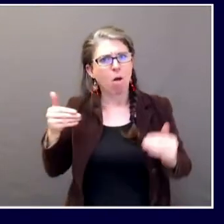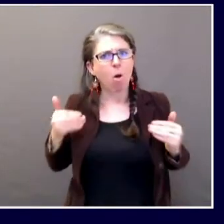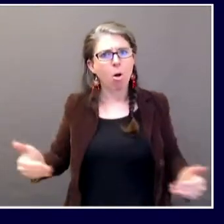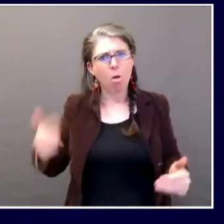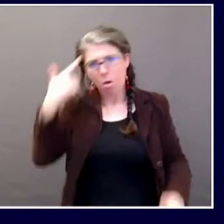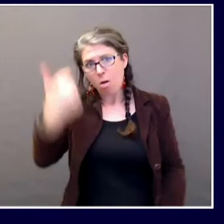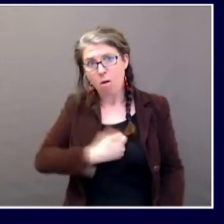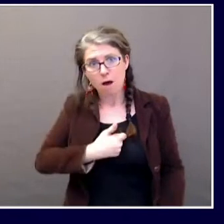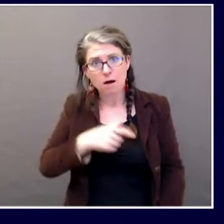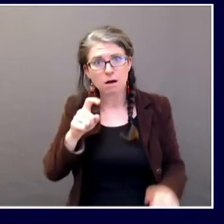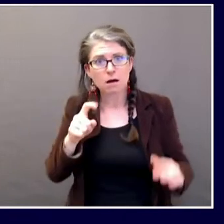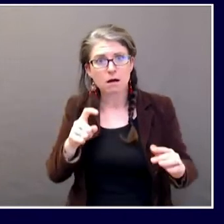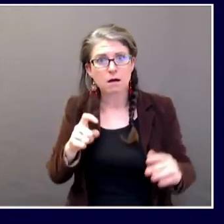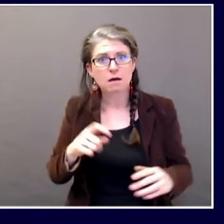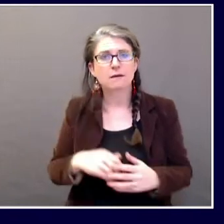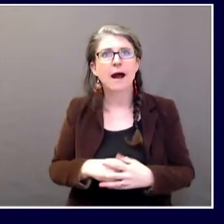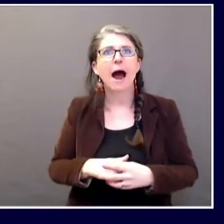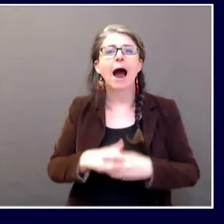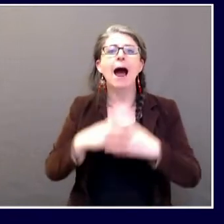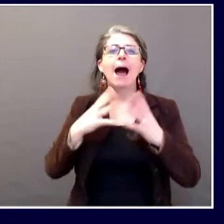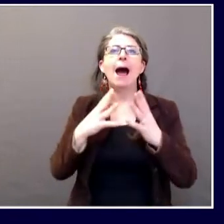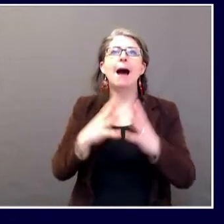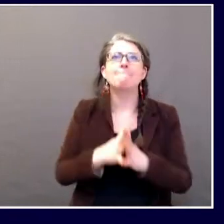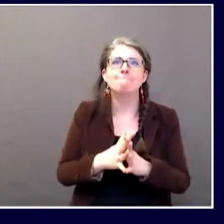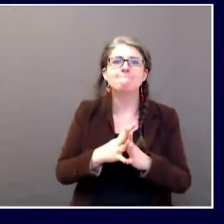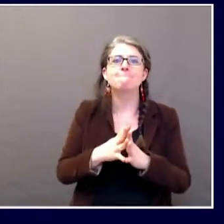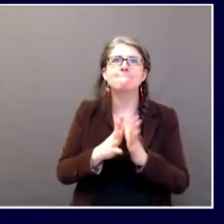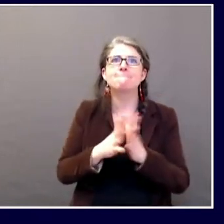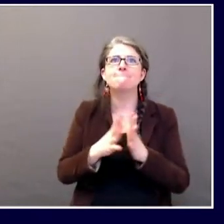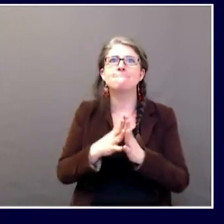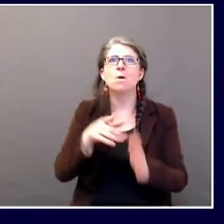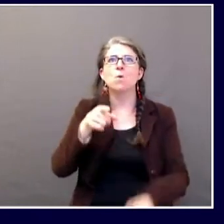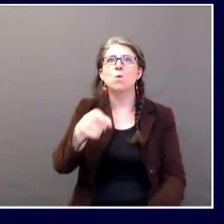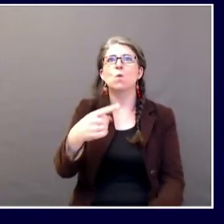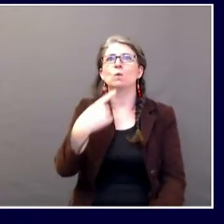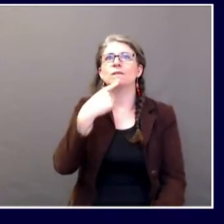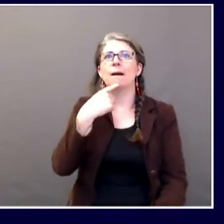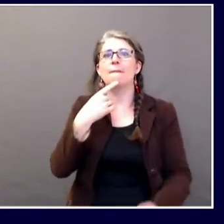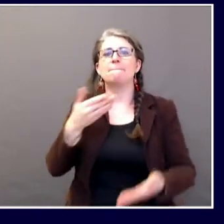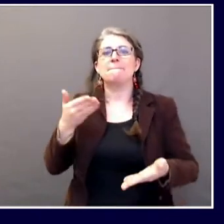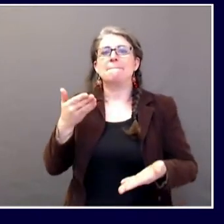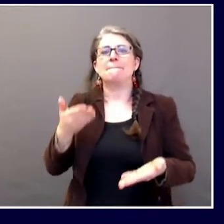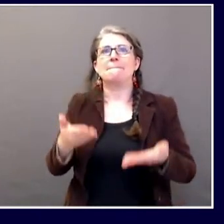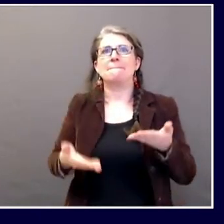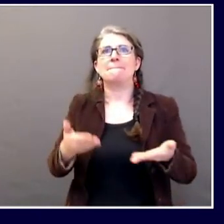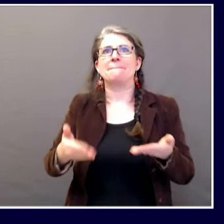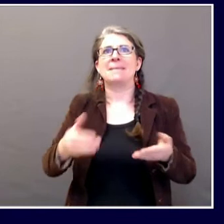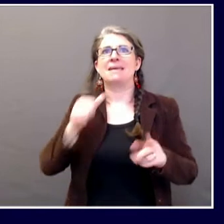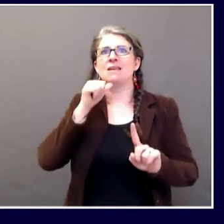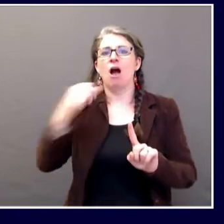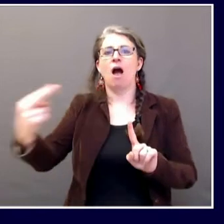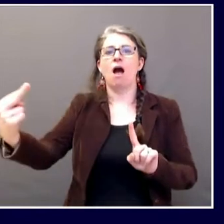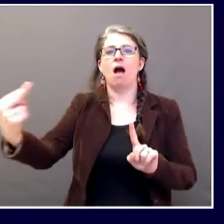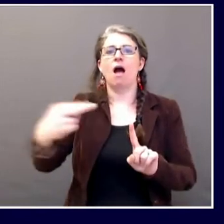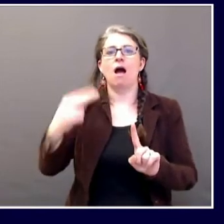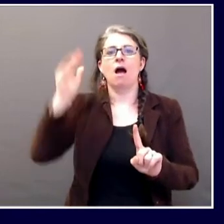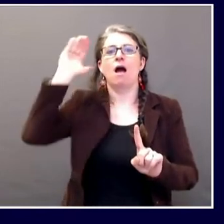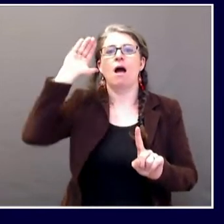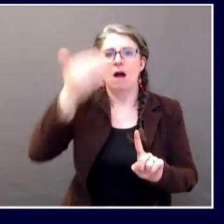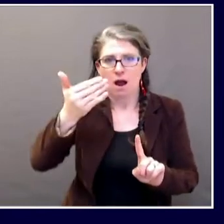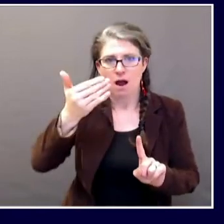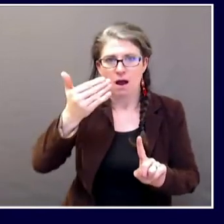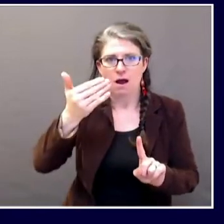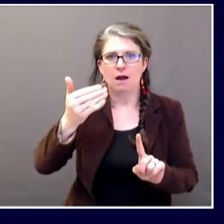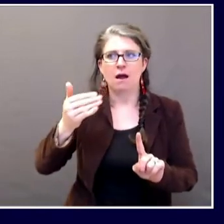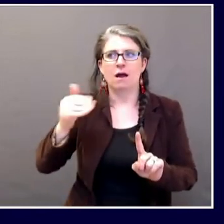been seen as equitable. I have not had independent conversations. I received an email about this after the story was published, but I have not